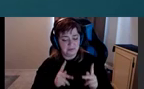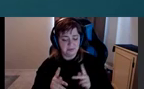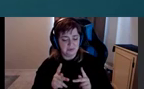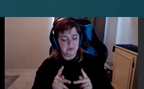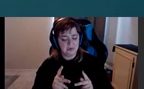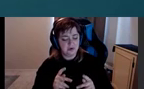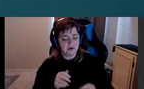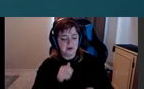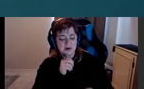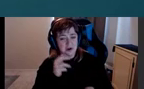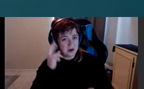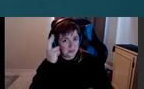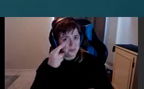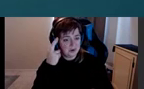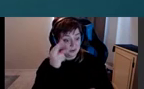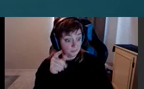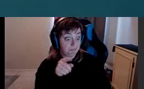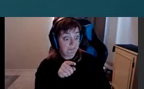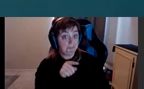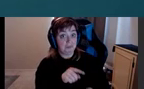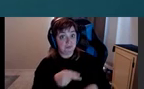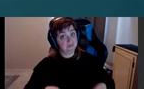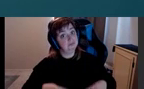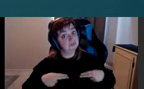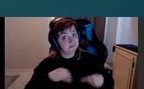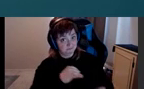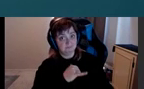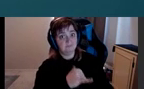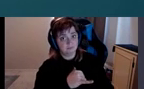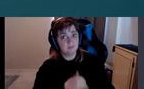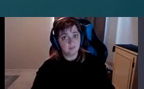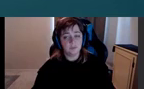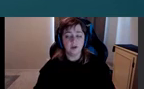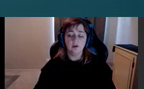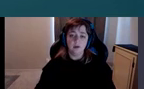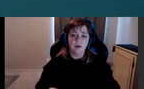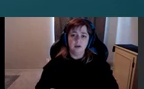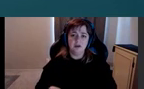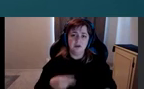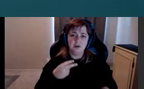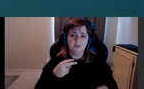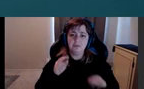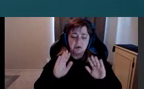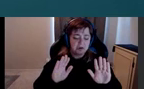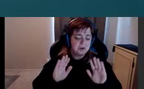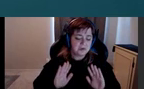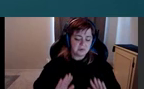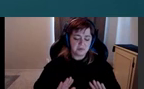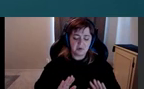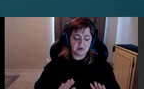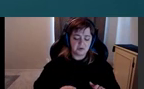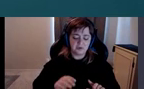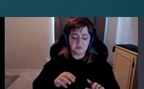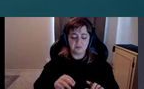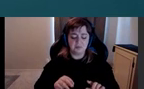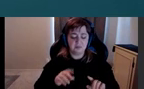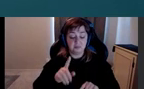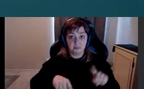Diversity is also realizing there are other people in the world that aren't like you. That's another amazing thing about diverse